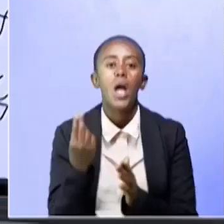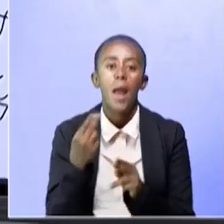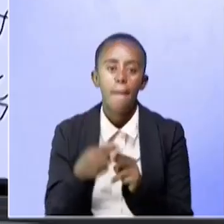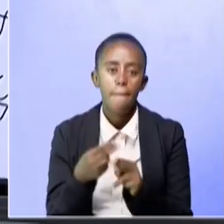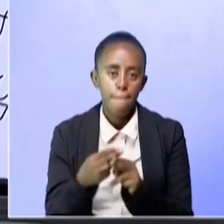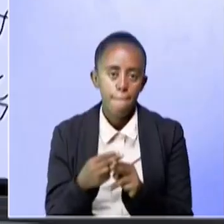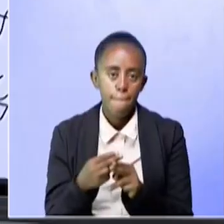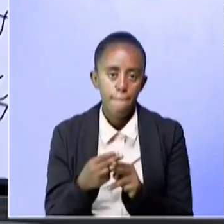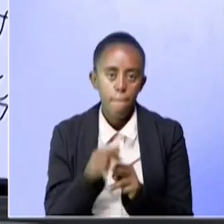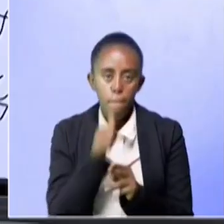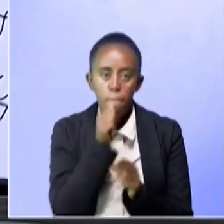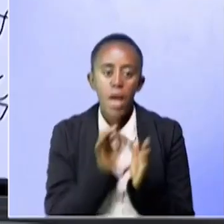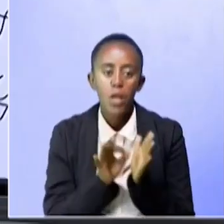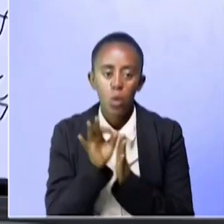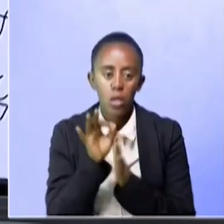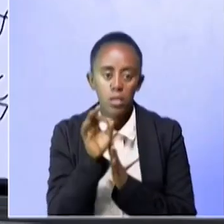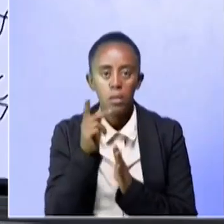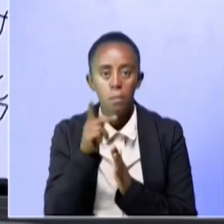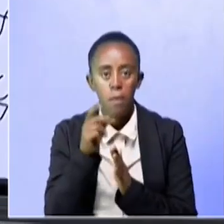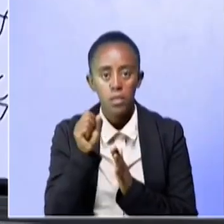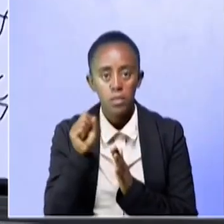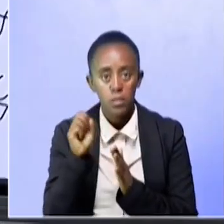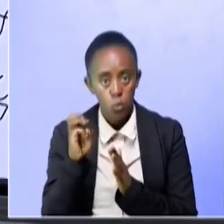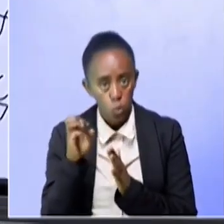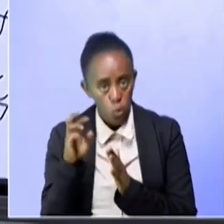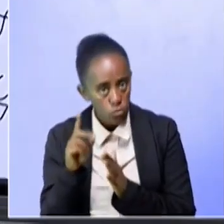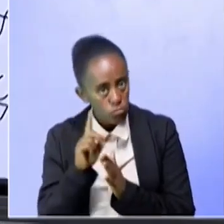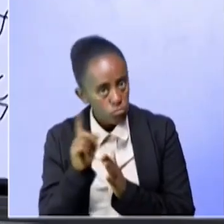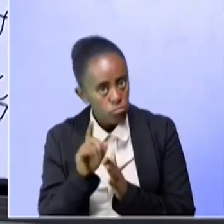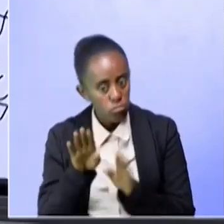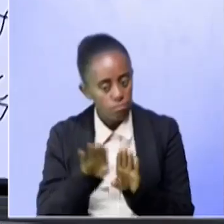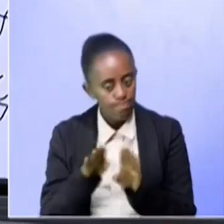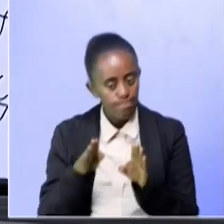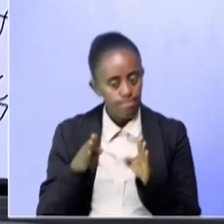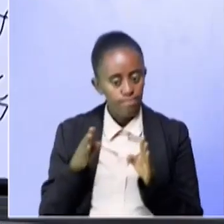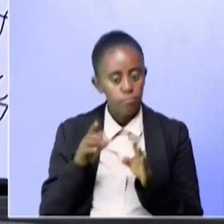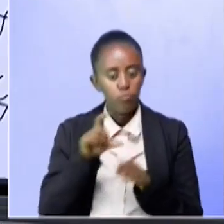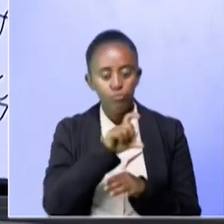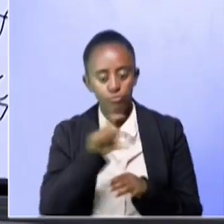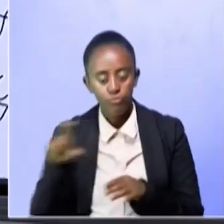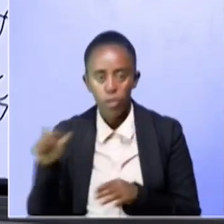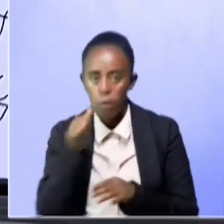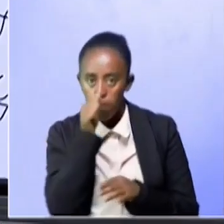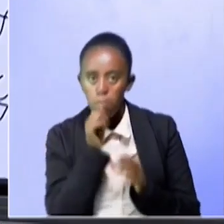there is a password, okay, in order to open your computer.